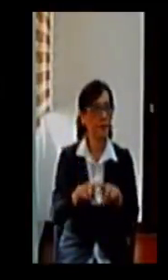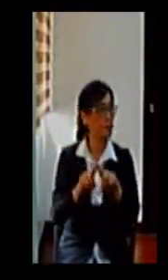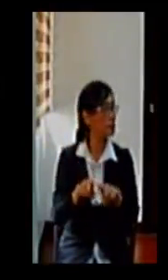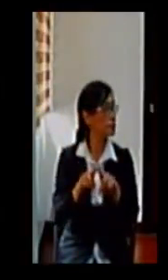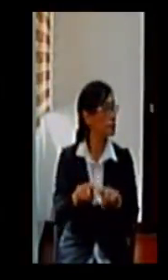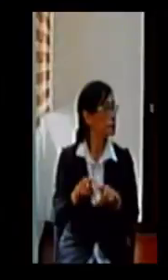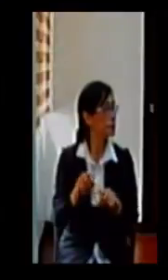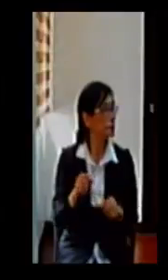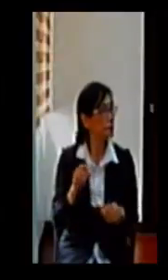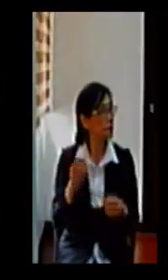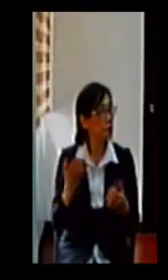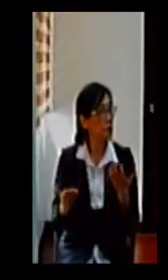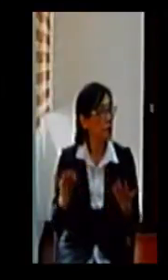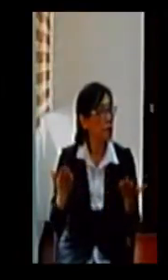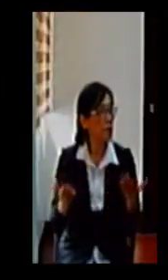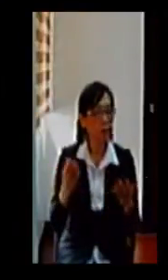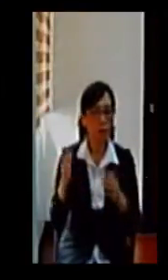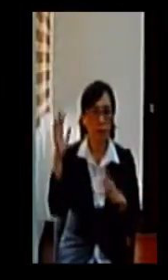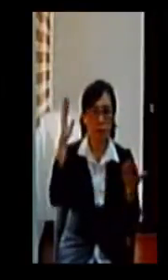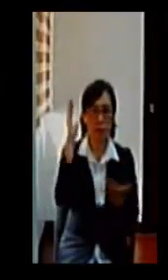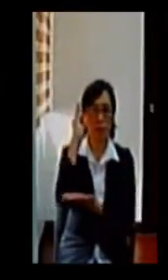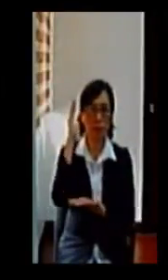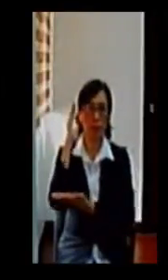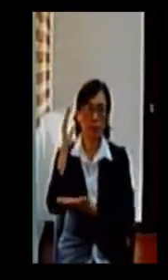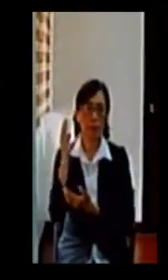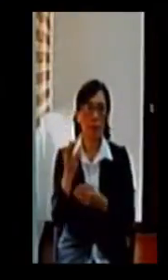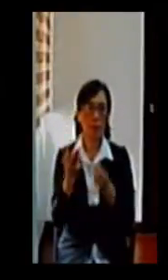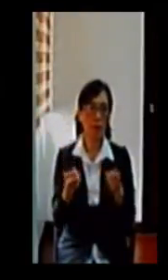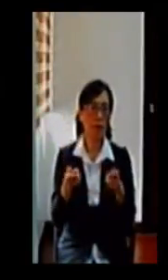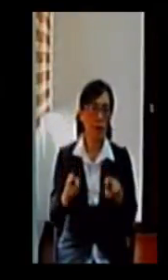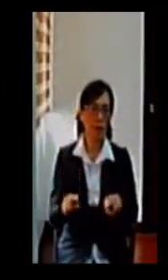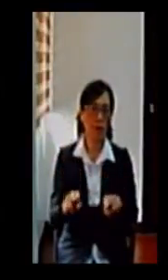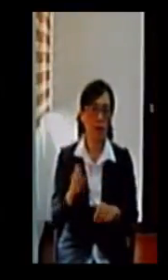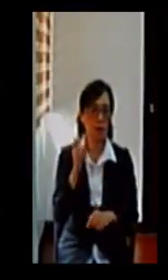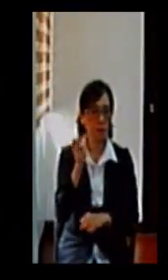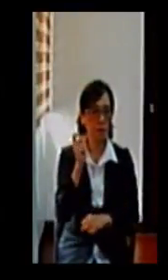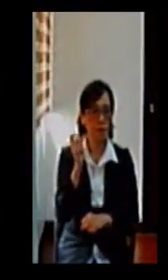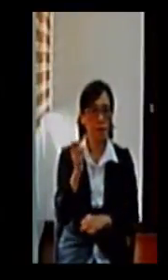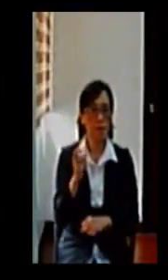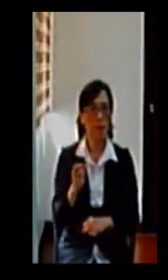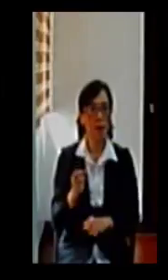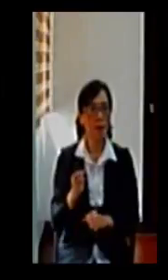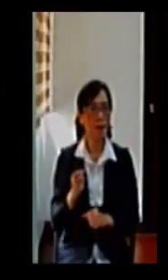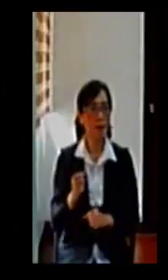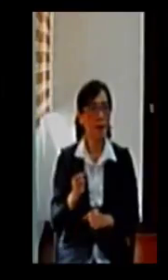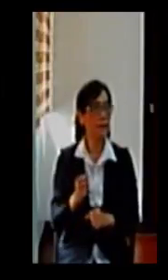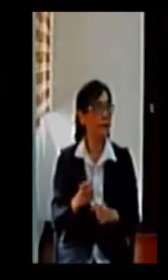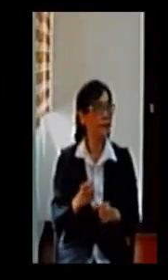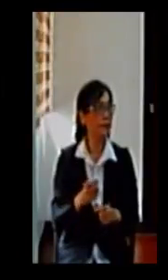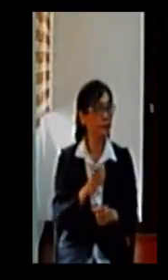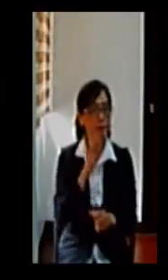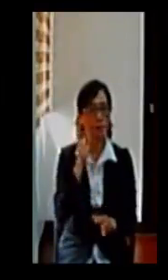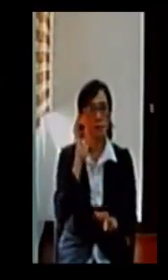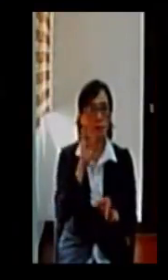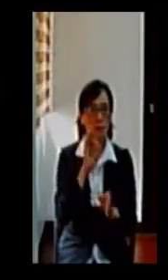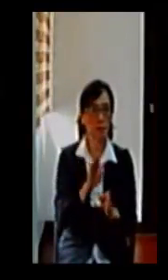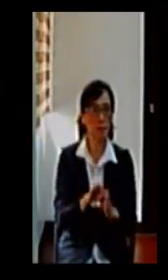is the deforestation is happening at a very rapid rate. In fact, you have an average